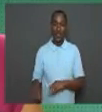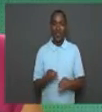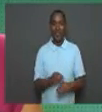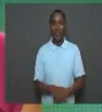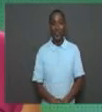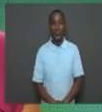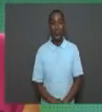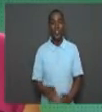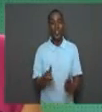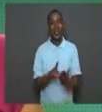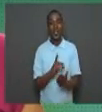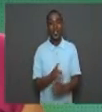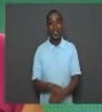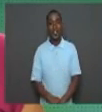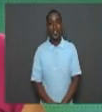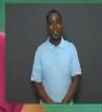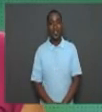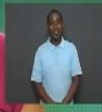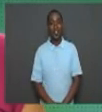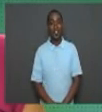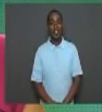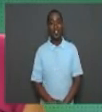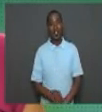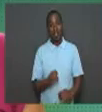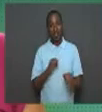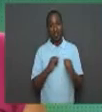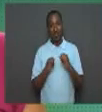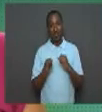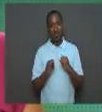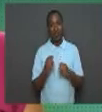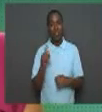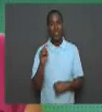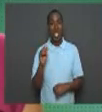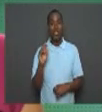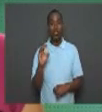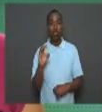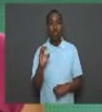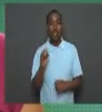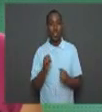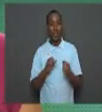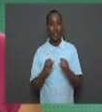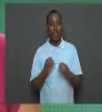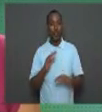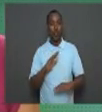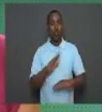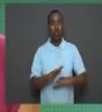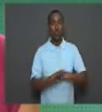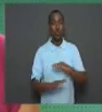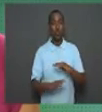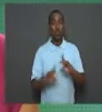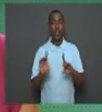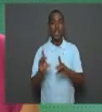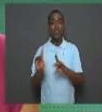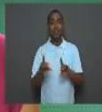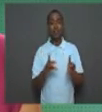students. To review, we were introduced to taxonomy, which is a